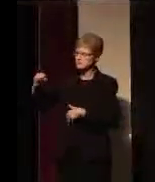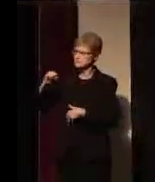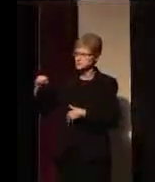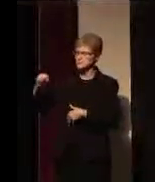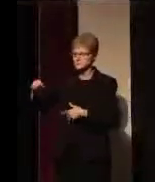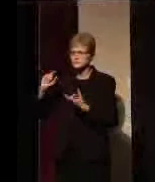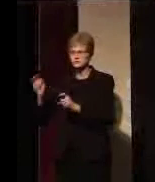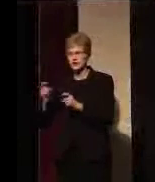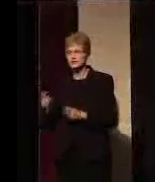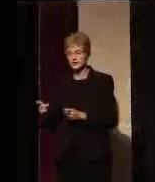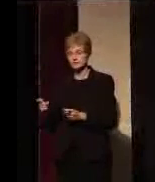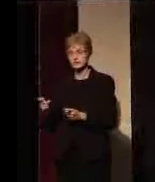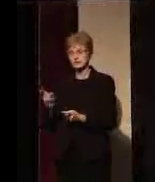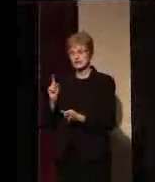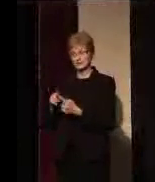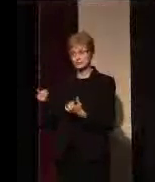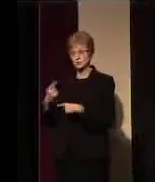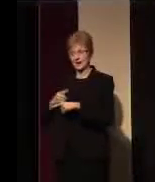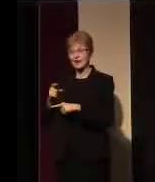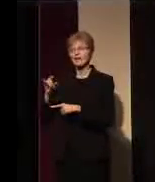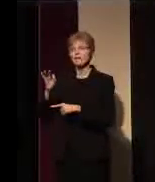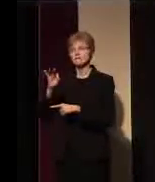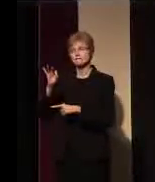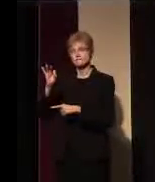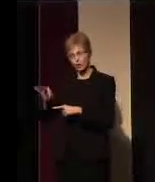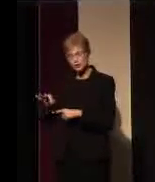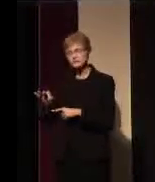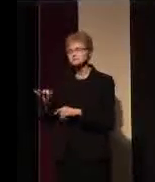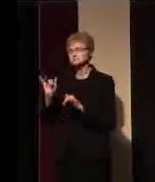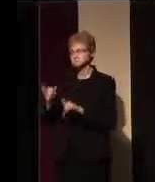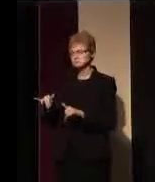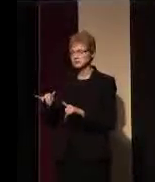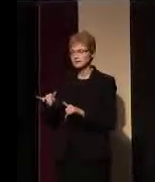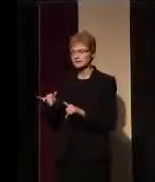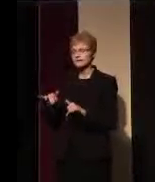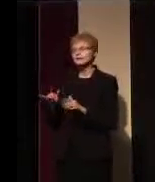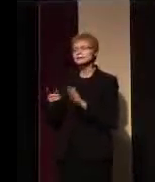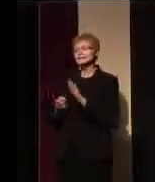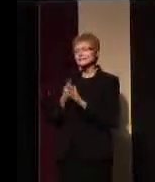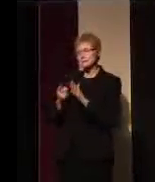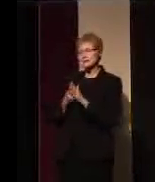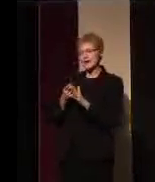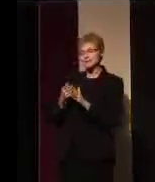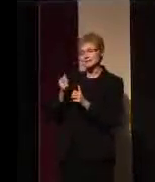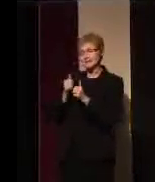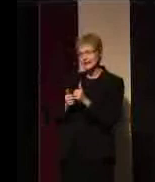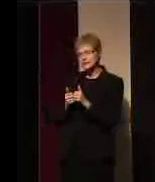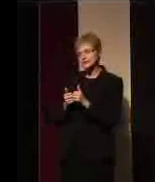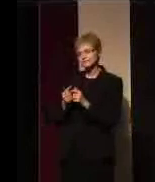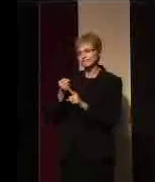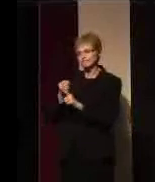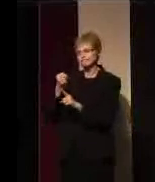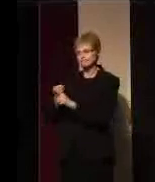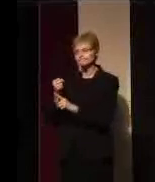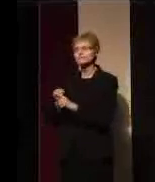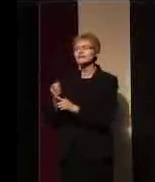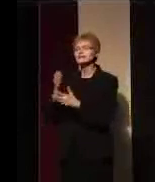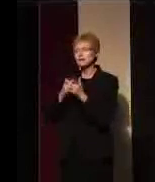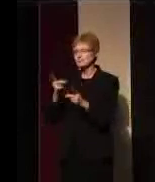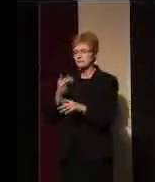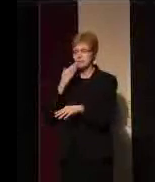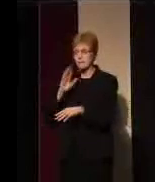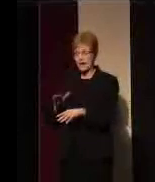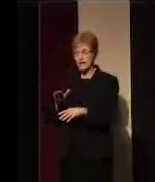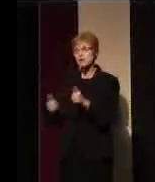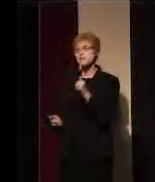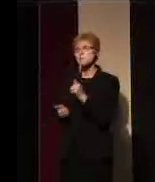in Ferguson. And, you know, occasionally in any movement there are some bad apples, but let's talk about the majority, the overwhelming majority, who